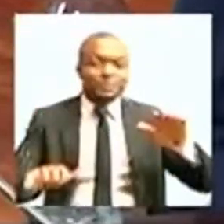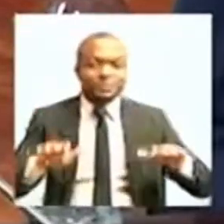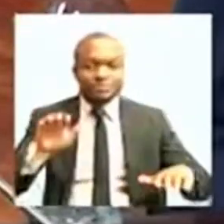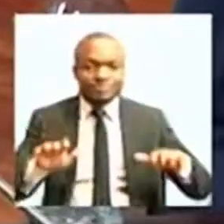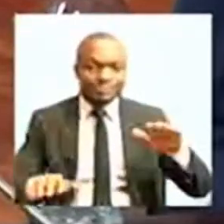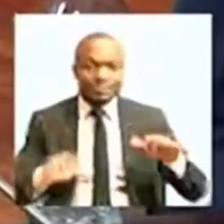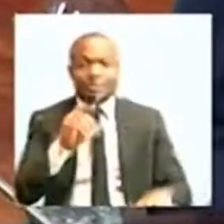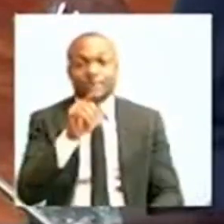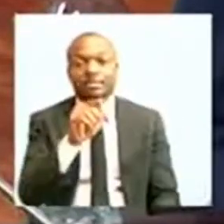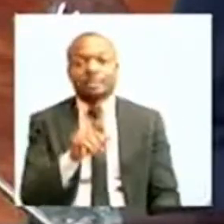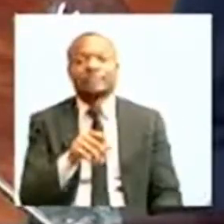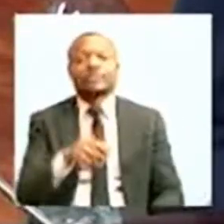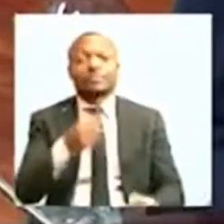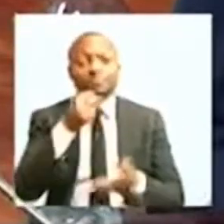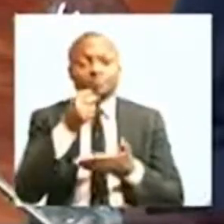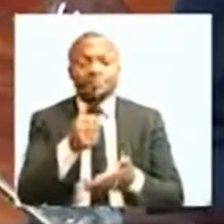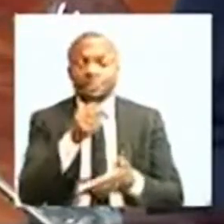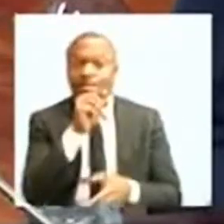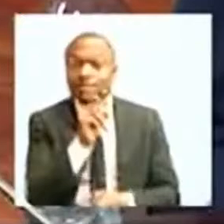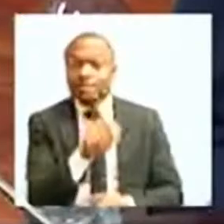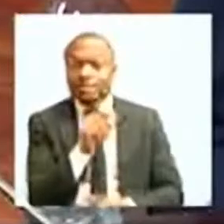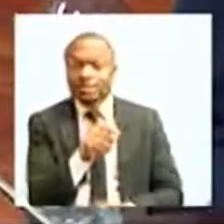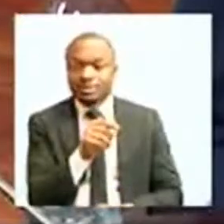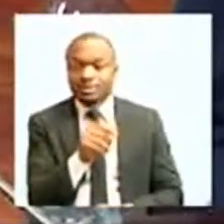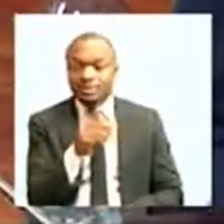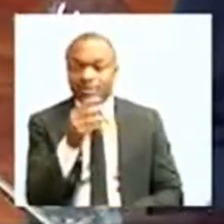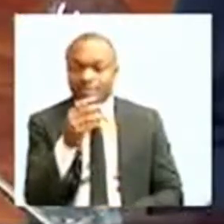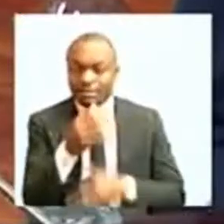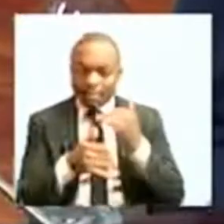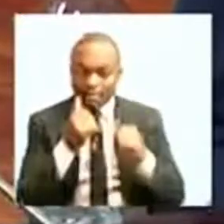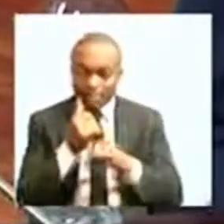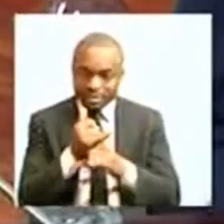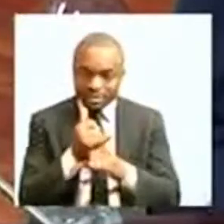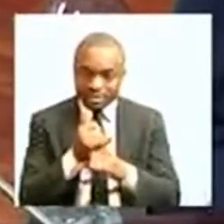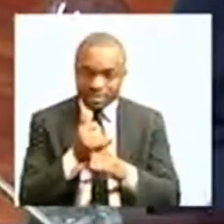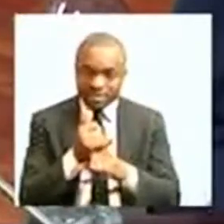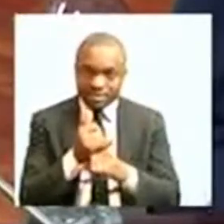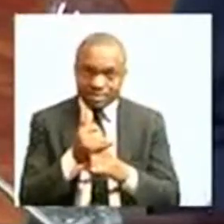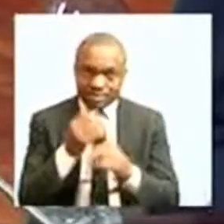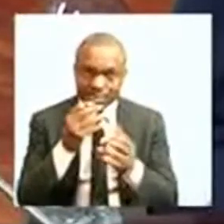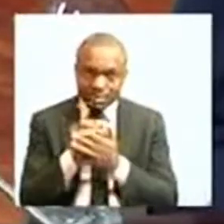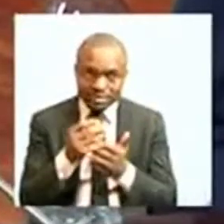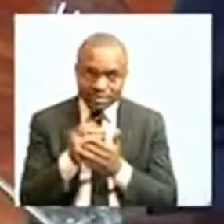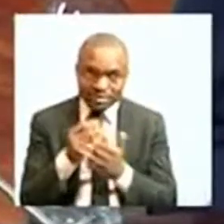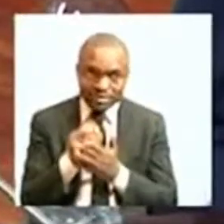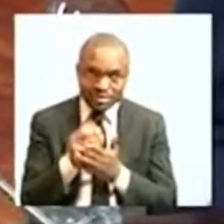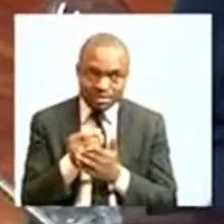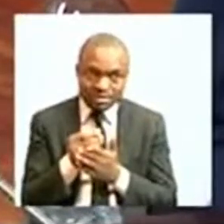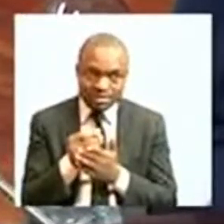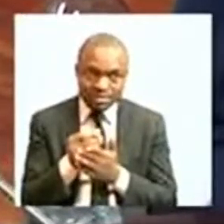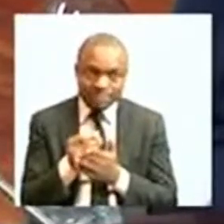that particular year. So until funds have been spent, further funds are